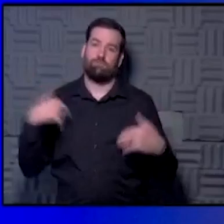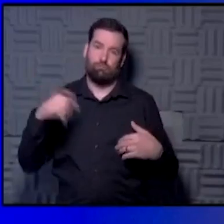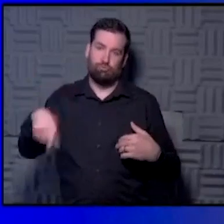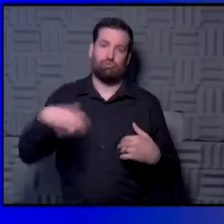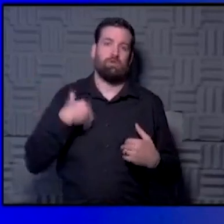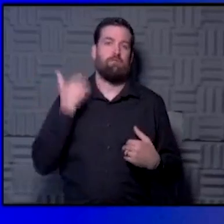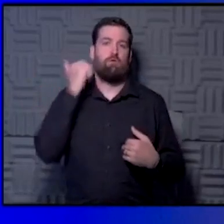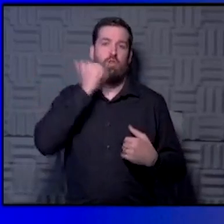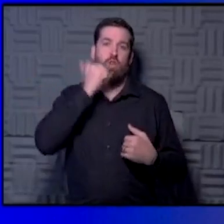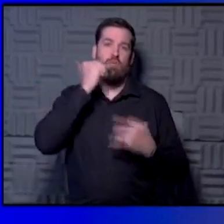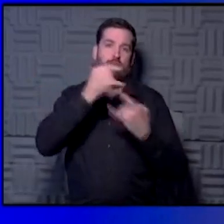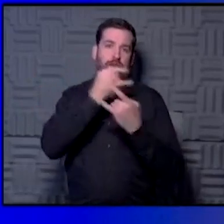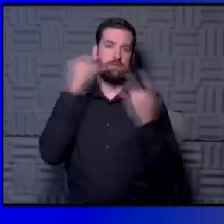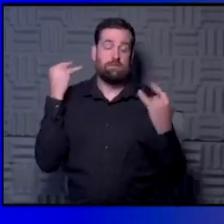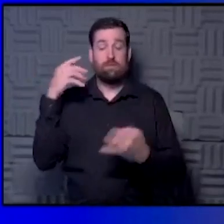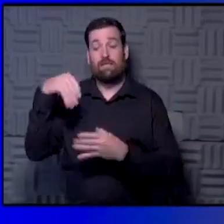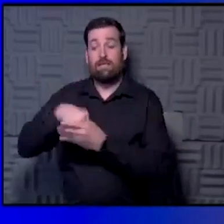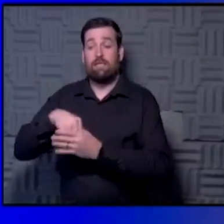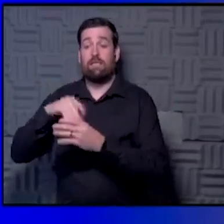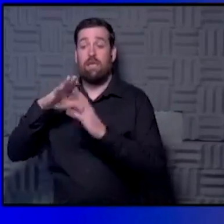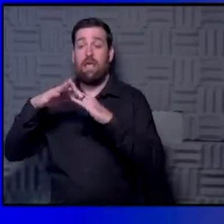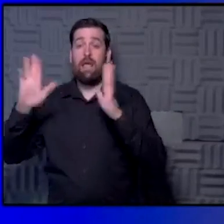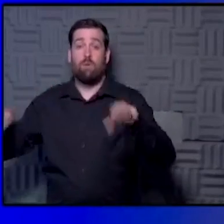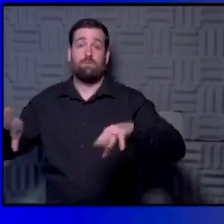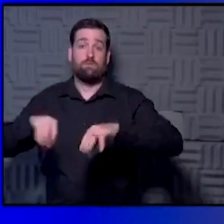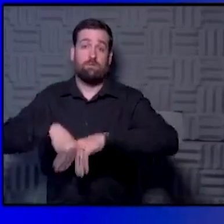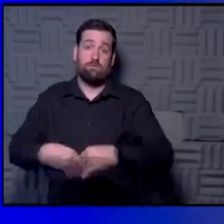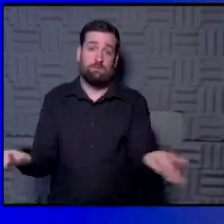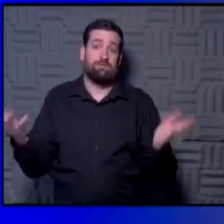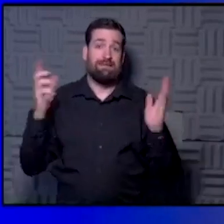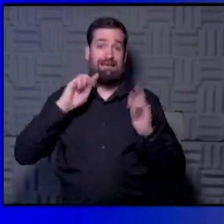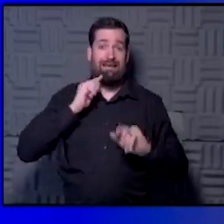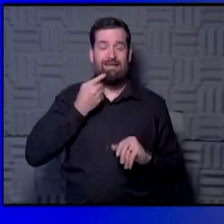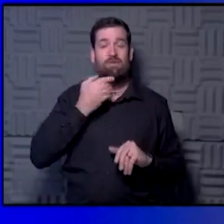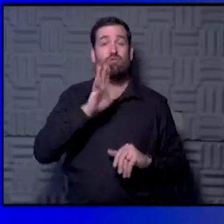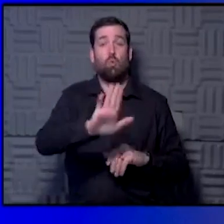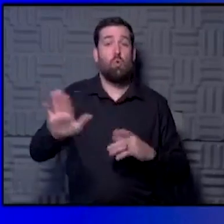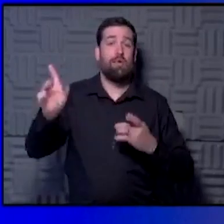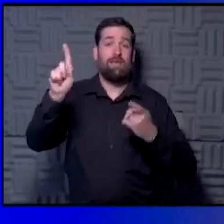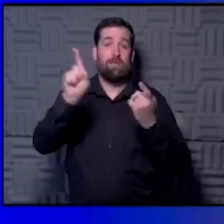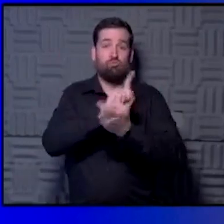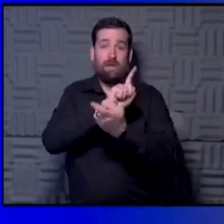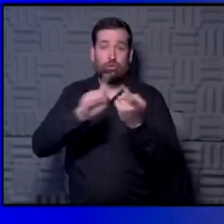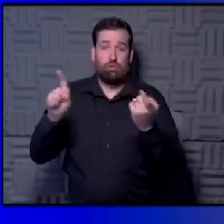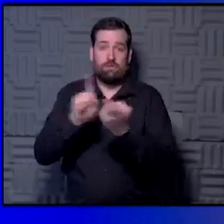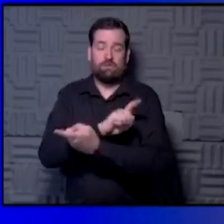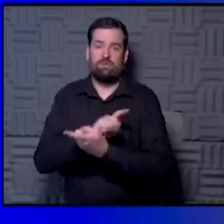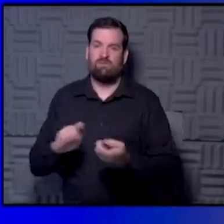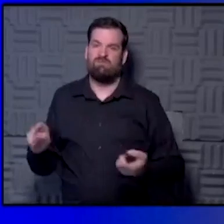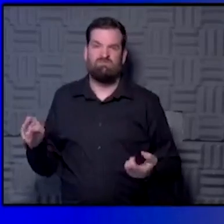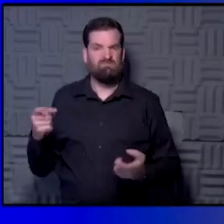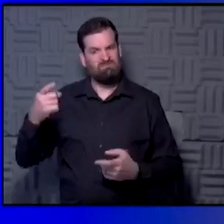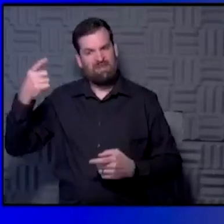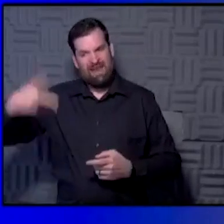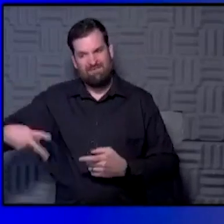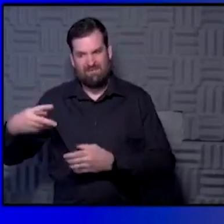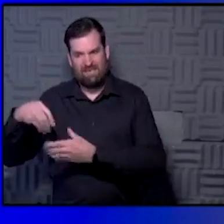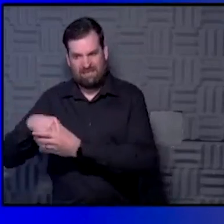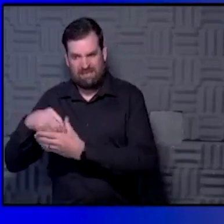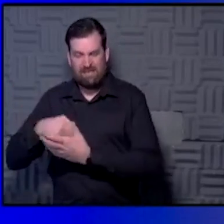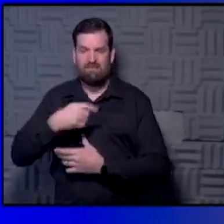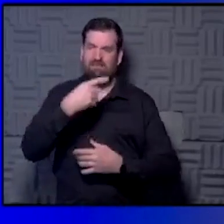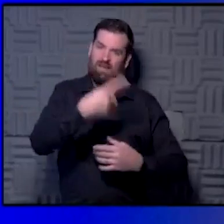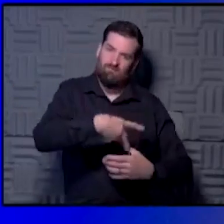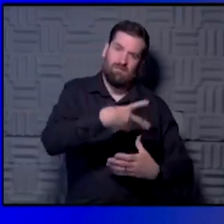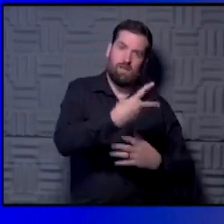mask on. If you're in the house giving out candy, exactly, your interaction is probably going to be half inside and half outside, or it could be